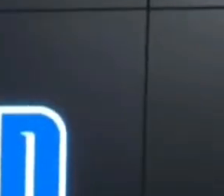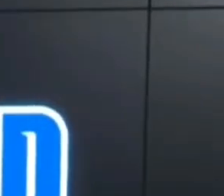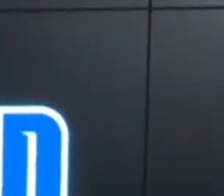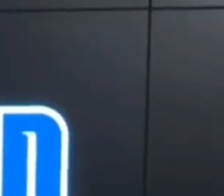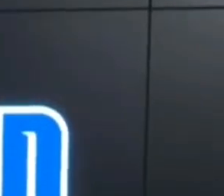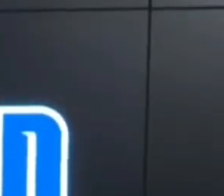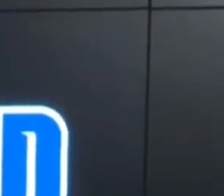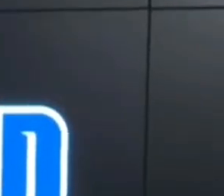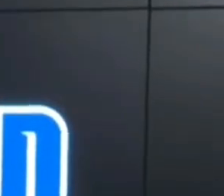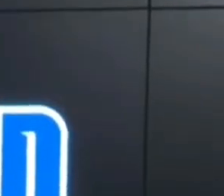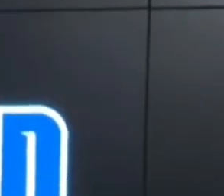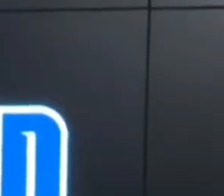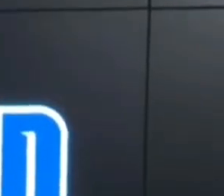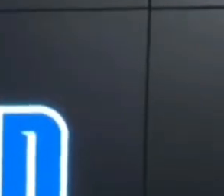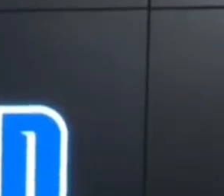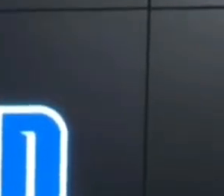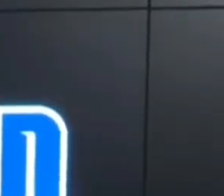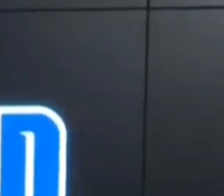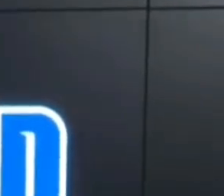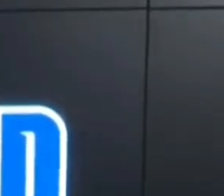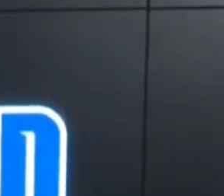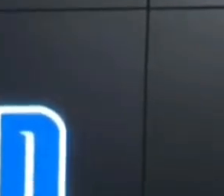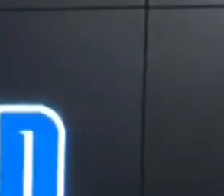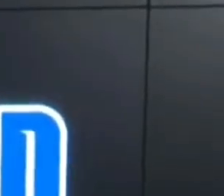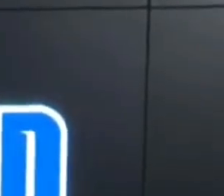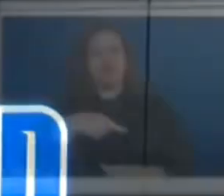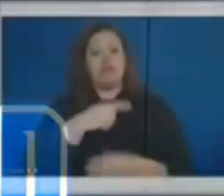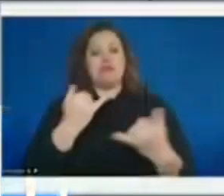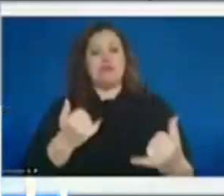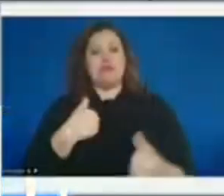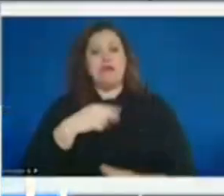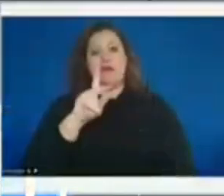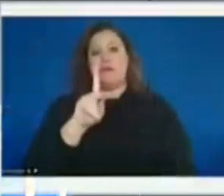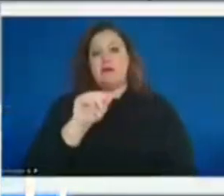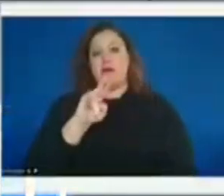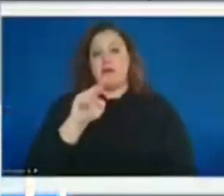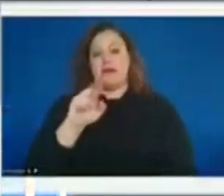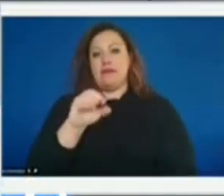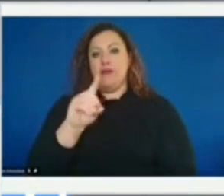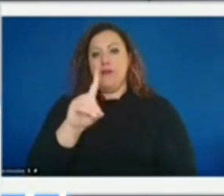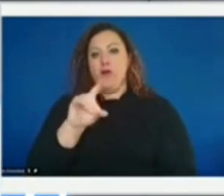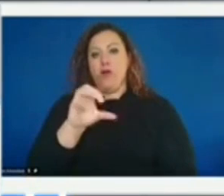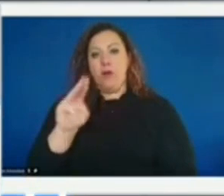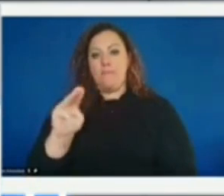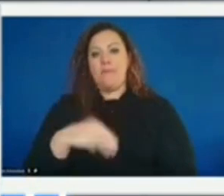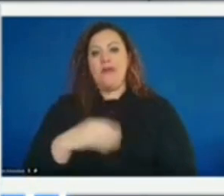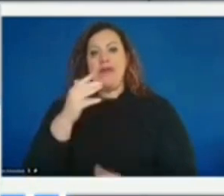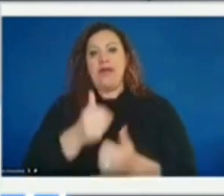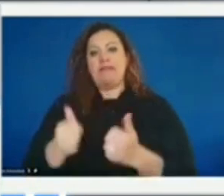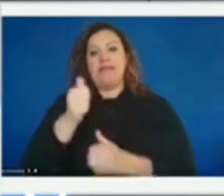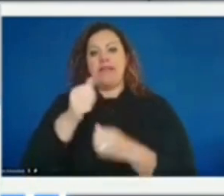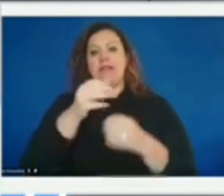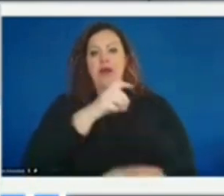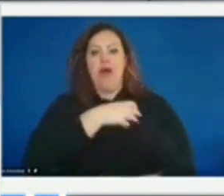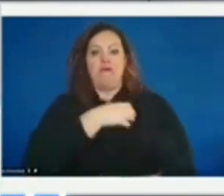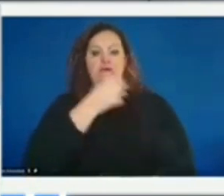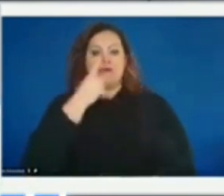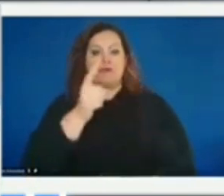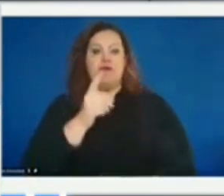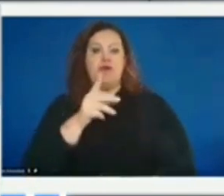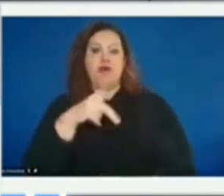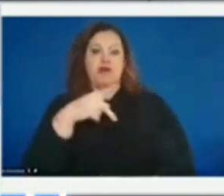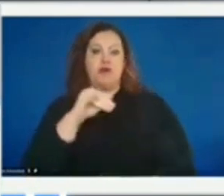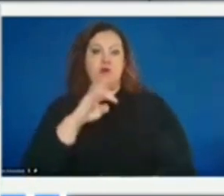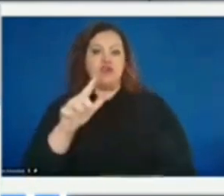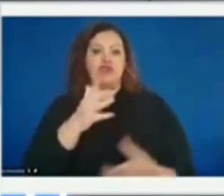Good morning, and thank you for joining us today. I am Katina Odom, Executive Officer for the Patrol Services Group. Every